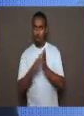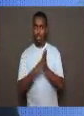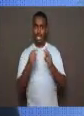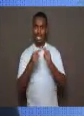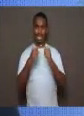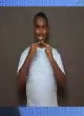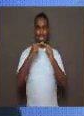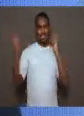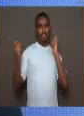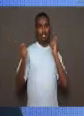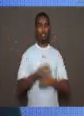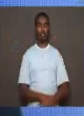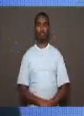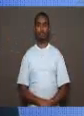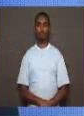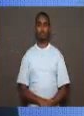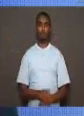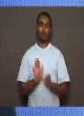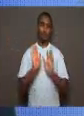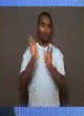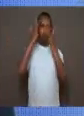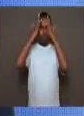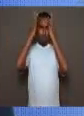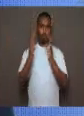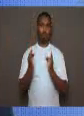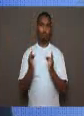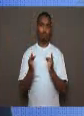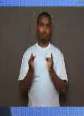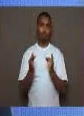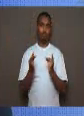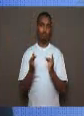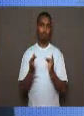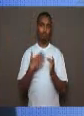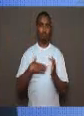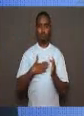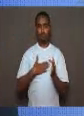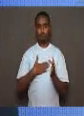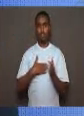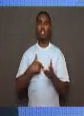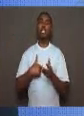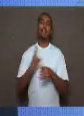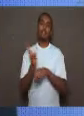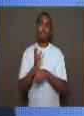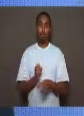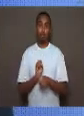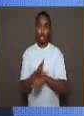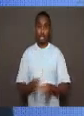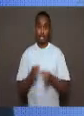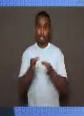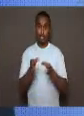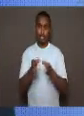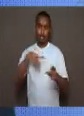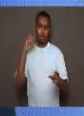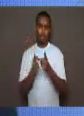revenge. It is up to us to determine if the way the film conveys the message is